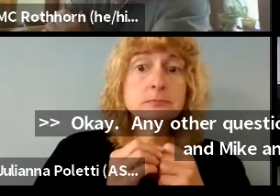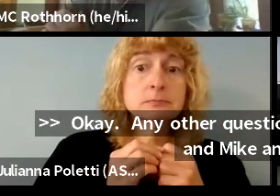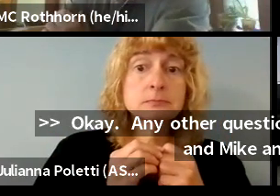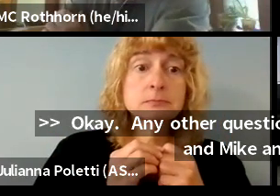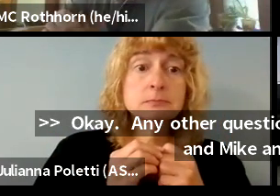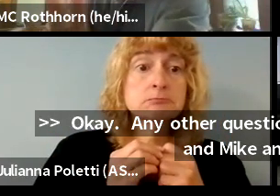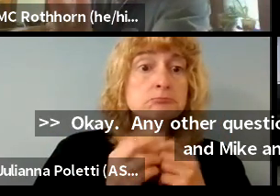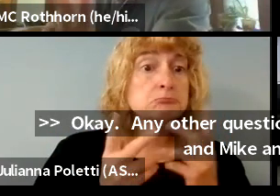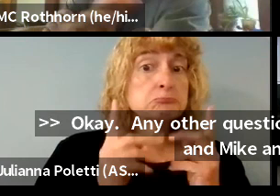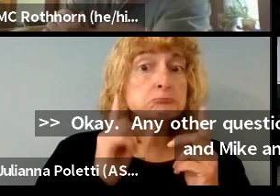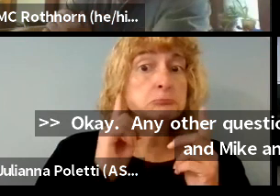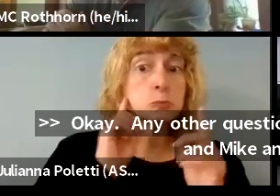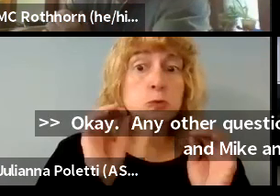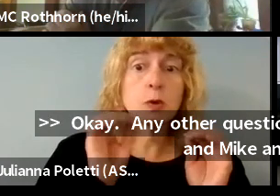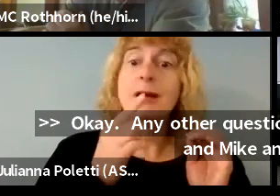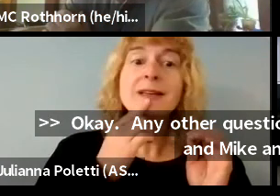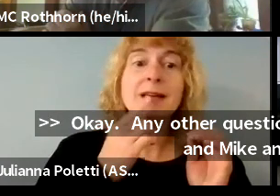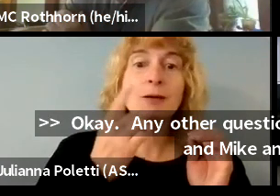hearing none.